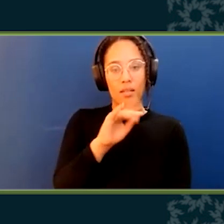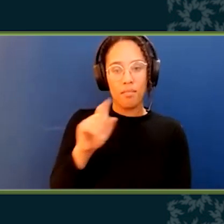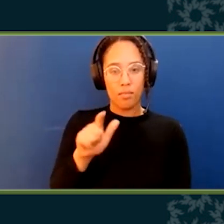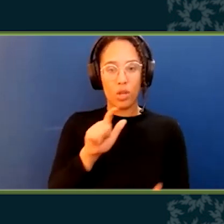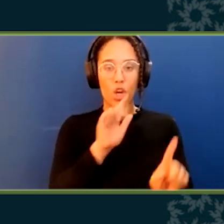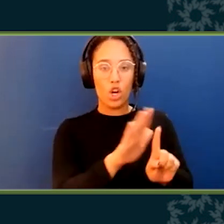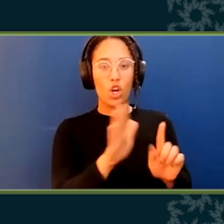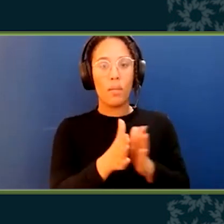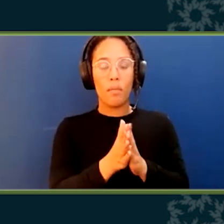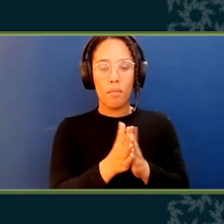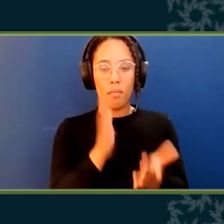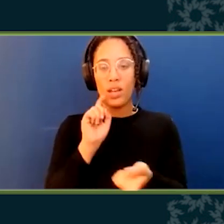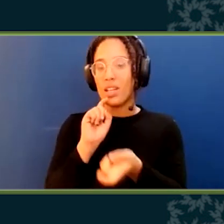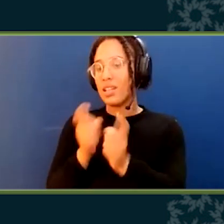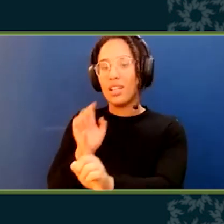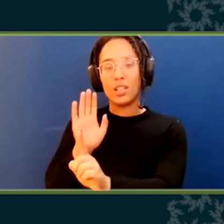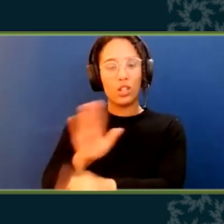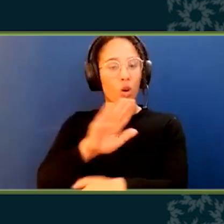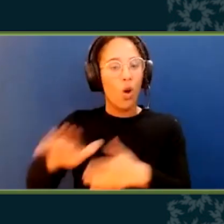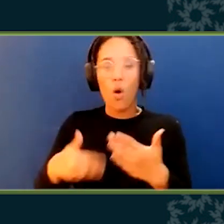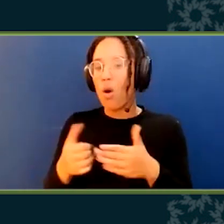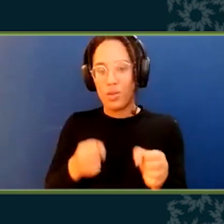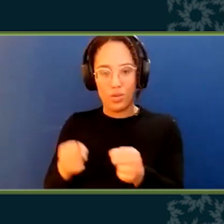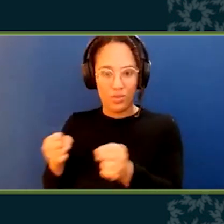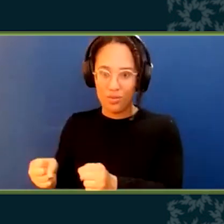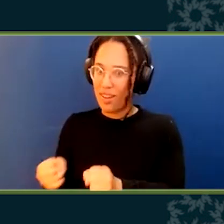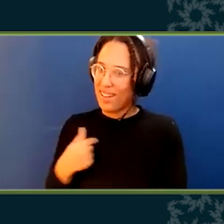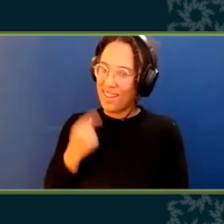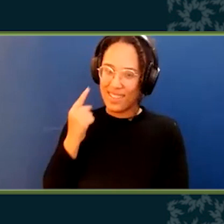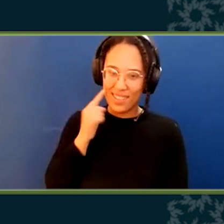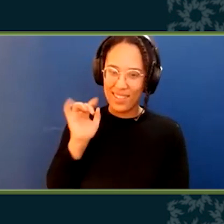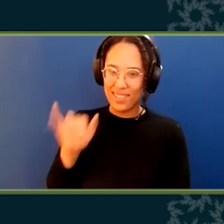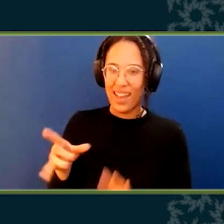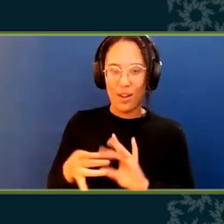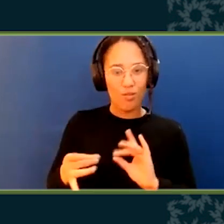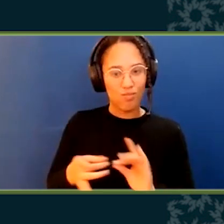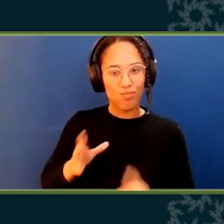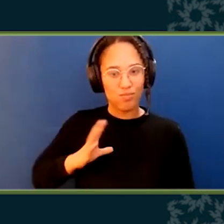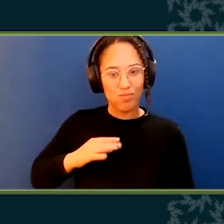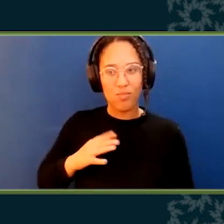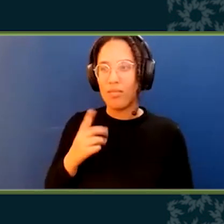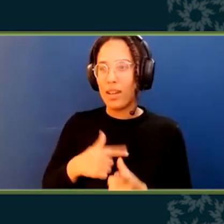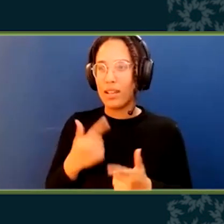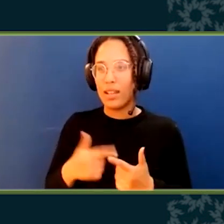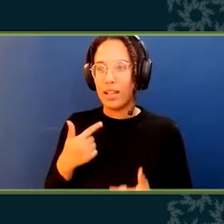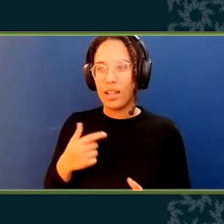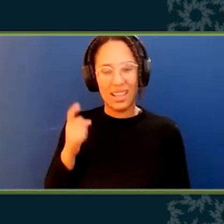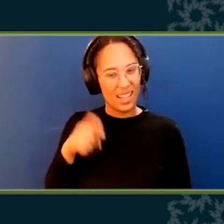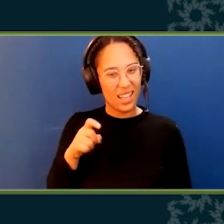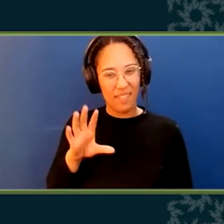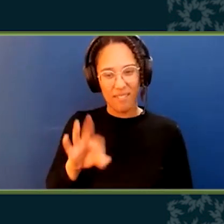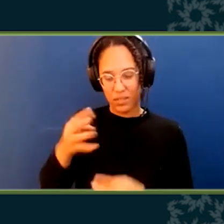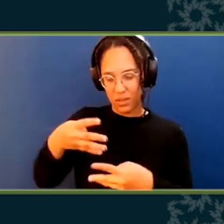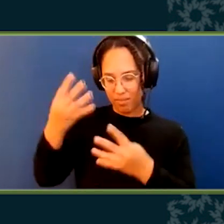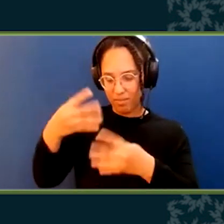just thought that was so cool. And there is, have to find. Oh God, I keep pulling up